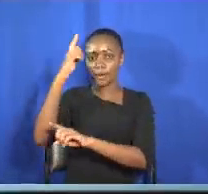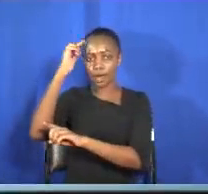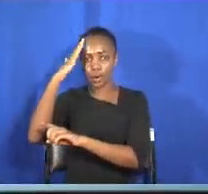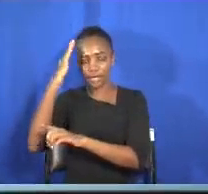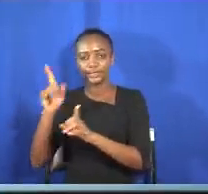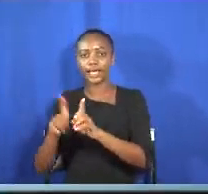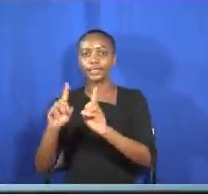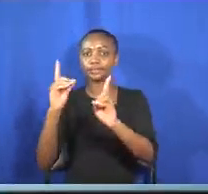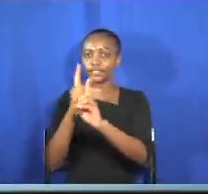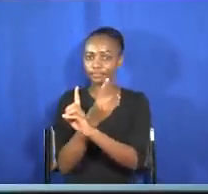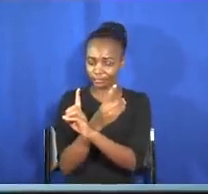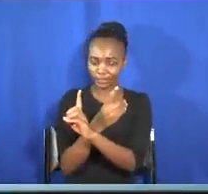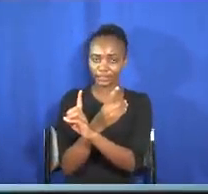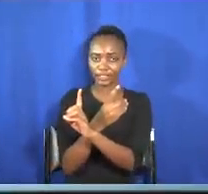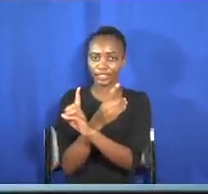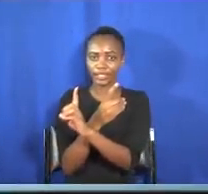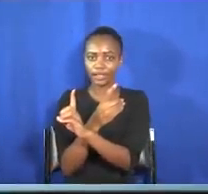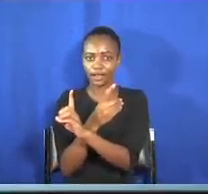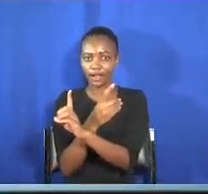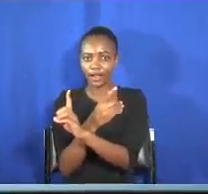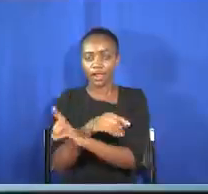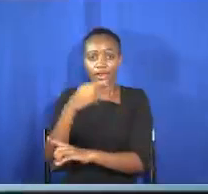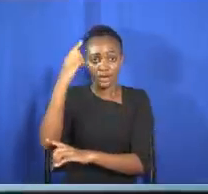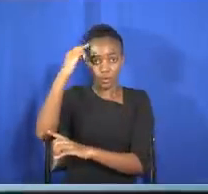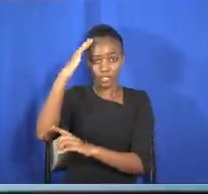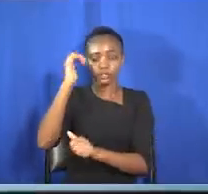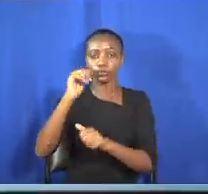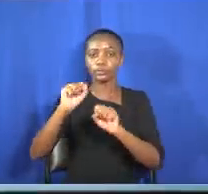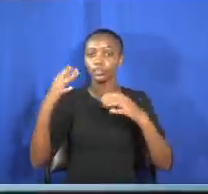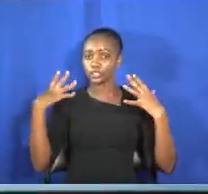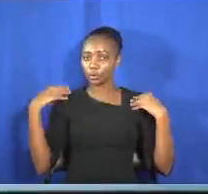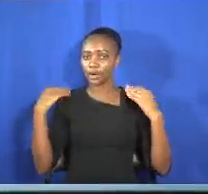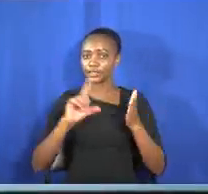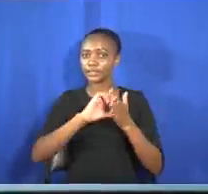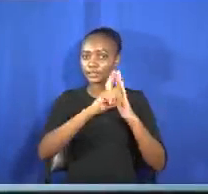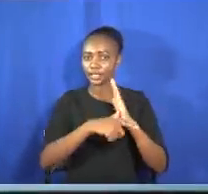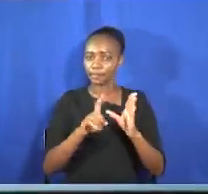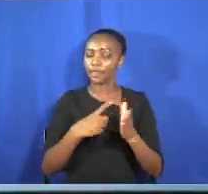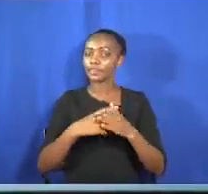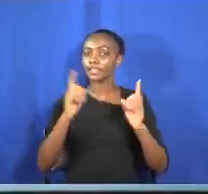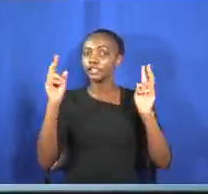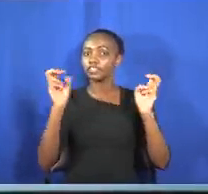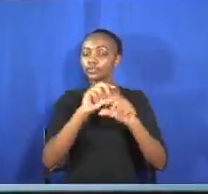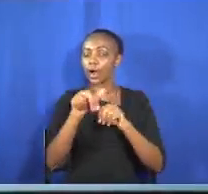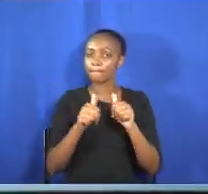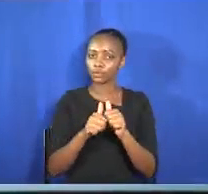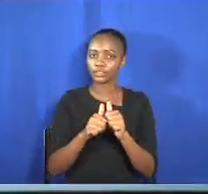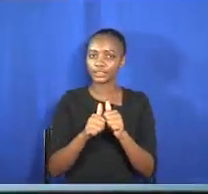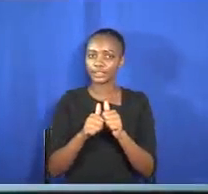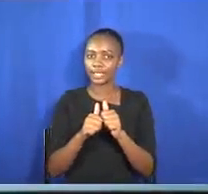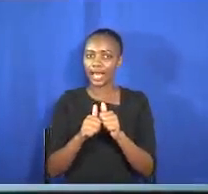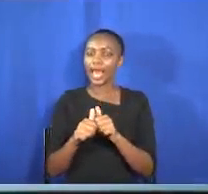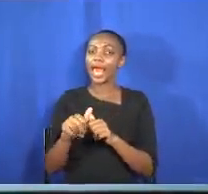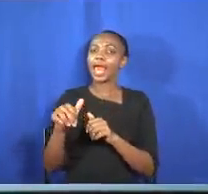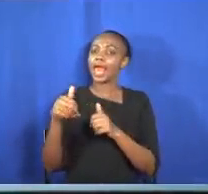different knowledge, different competencies which they are able to perform out there. Then the issue of excellence. There is so much